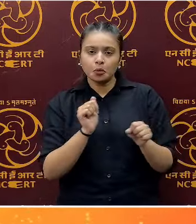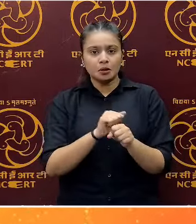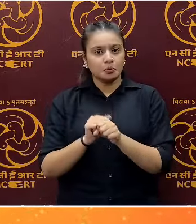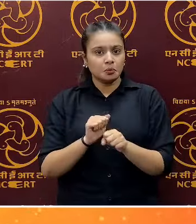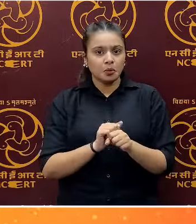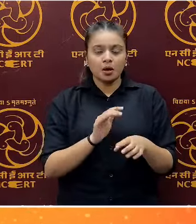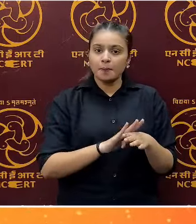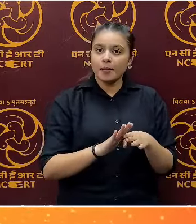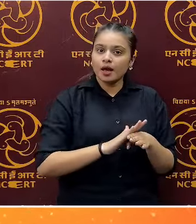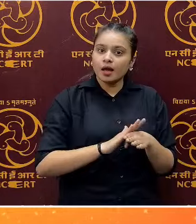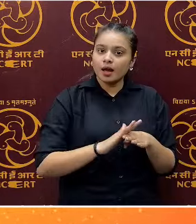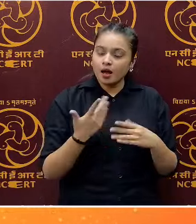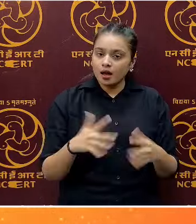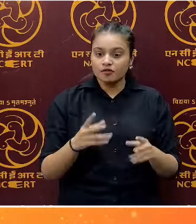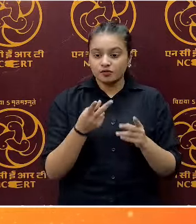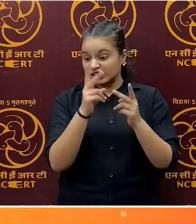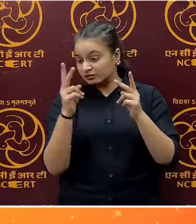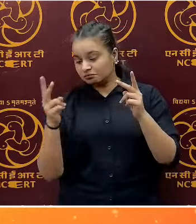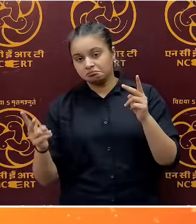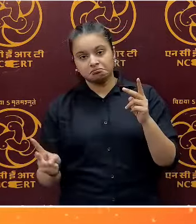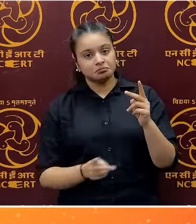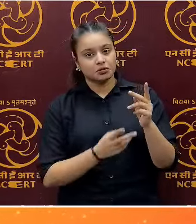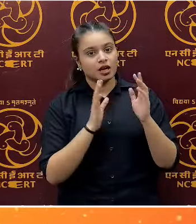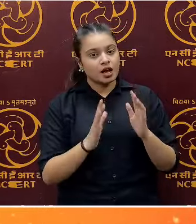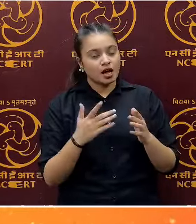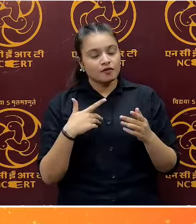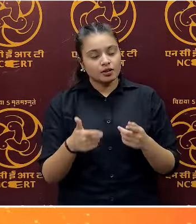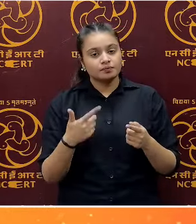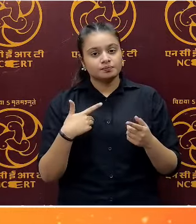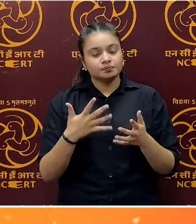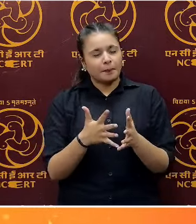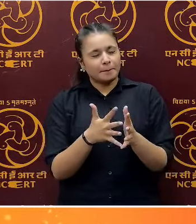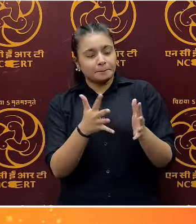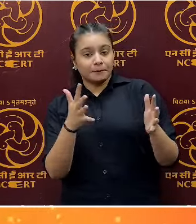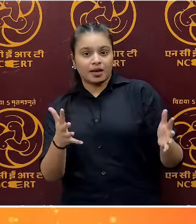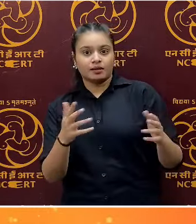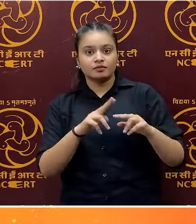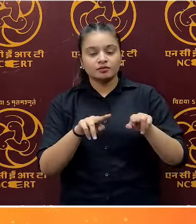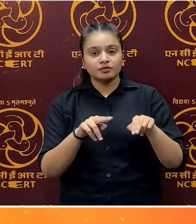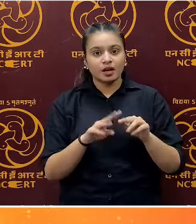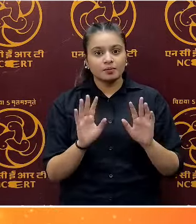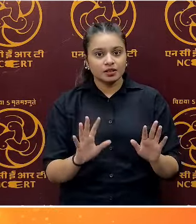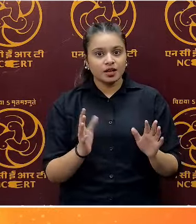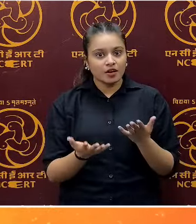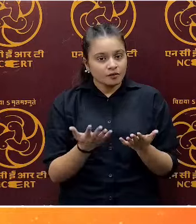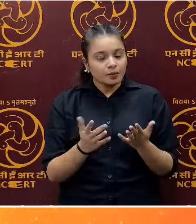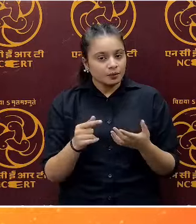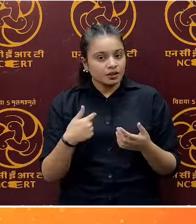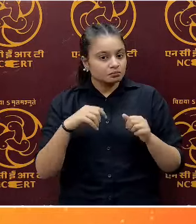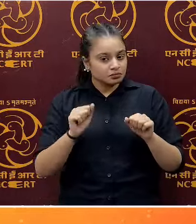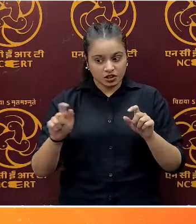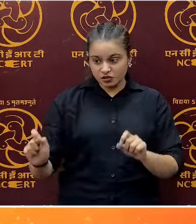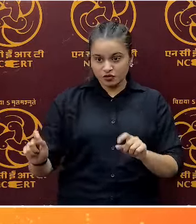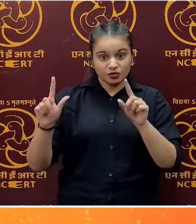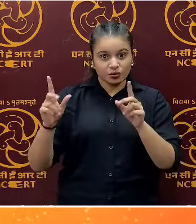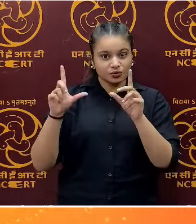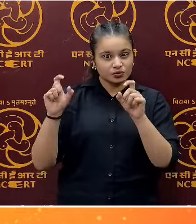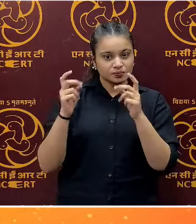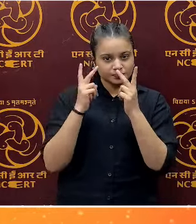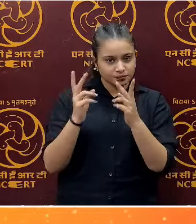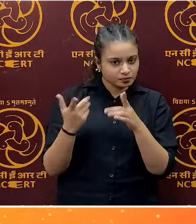they are different sort of people. Yeah. And I think it's a big family, right? Yeah. From the picture we can see it's a big family, and everyone is